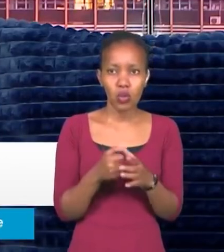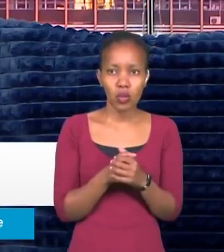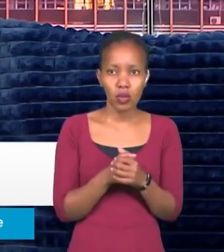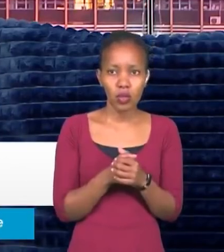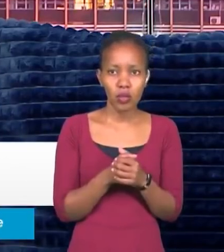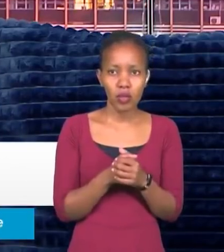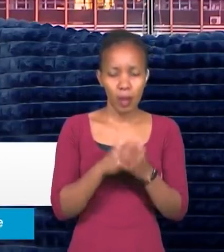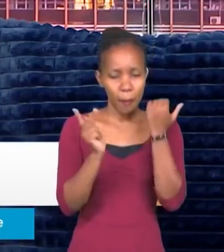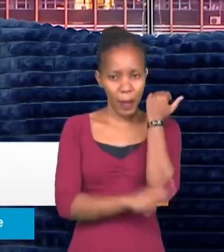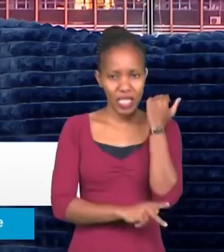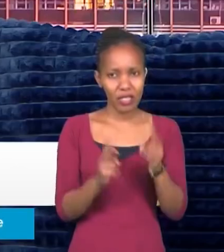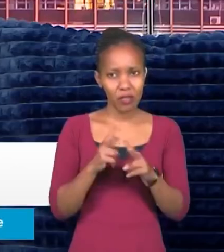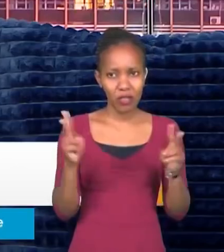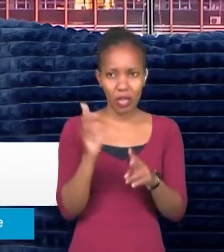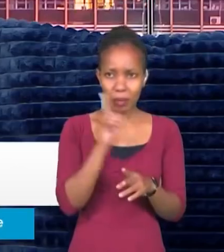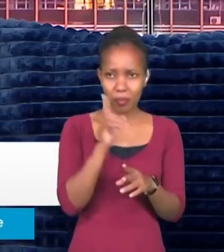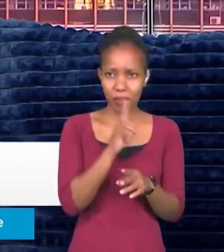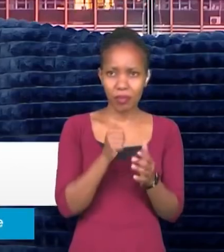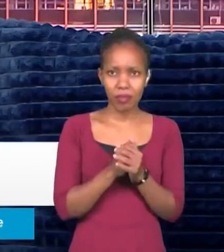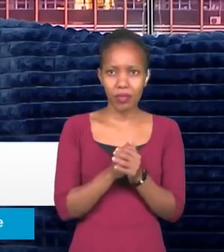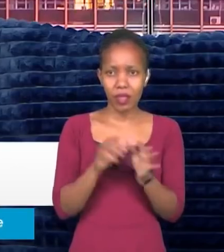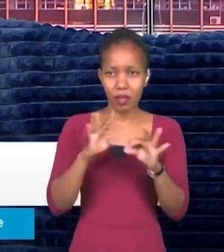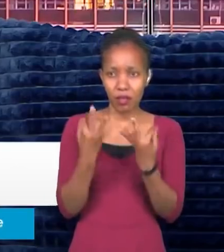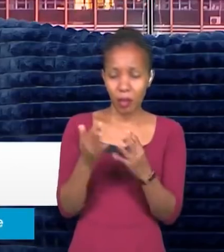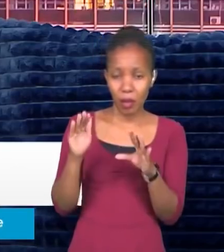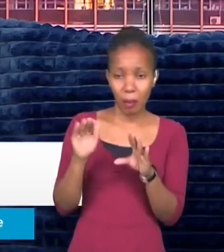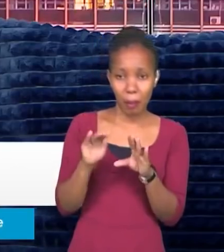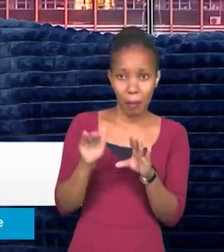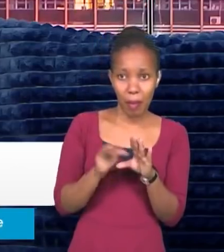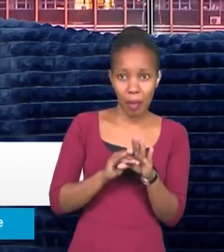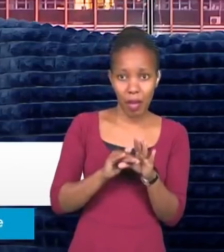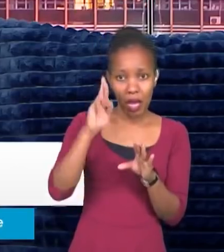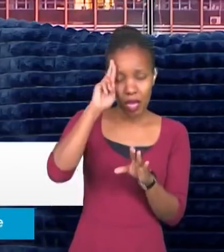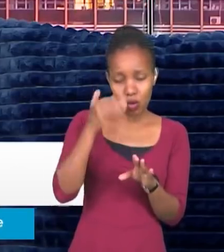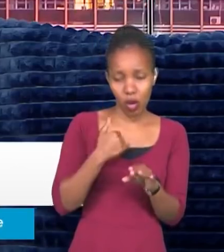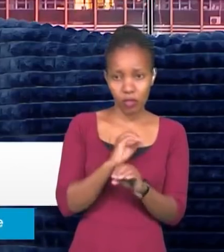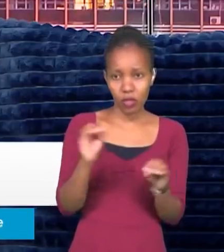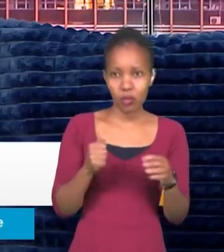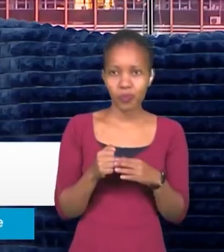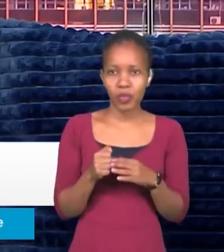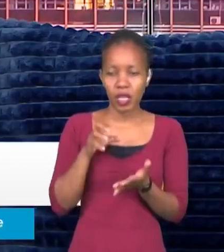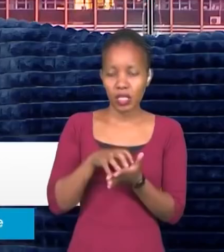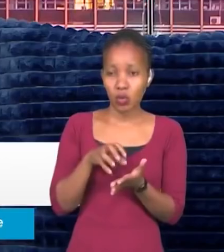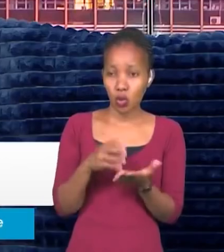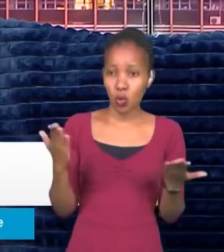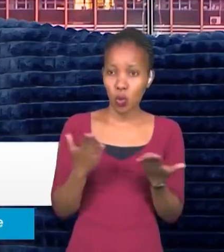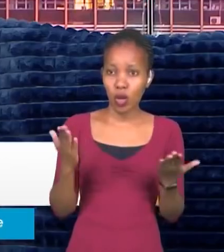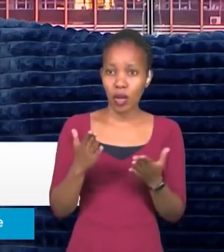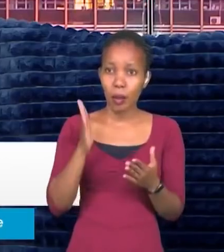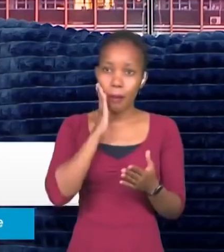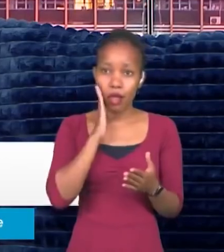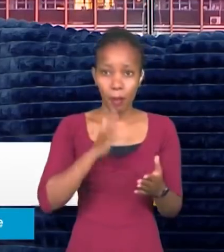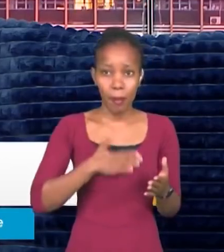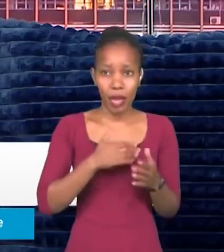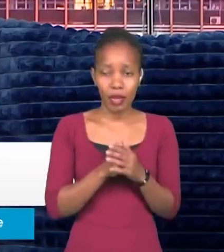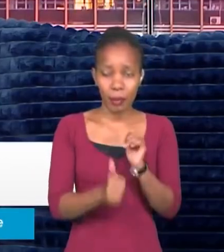also punished very harshly by a relative for not good reason, more apparent reason. Mm. I went through situations where my mom